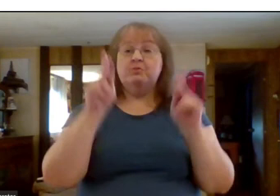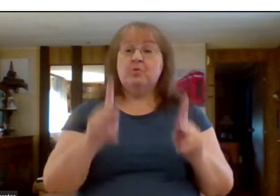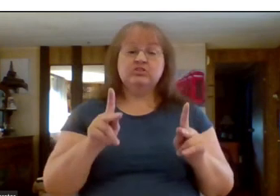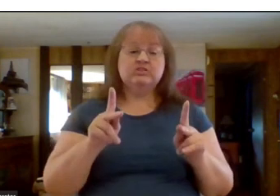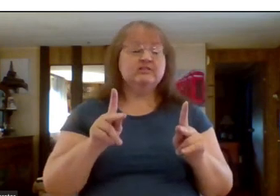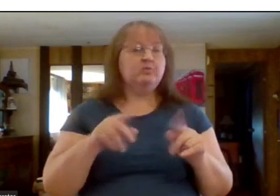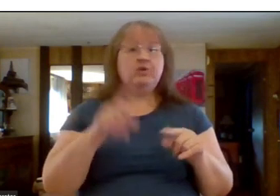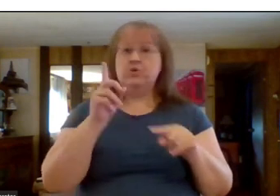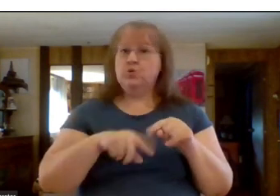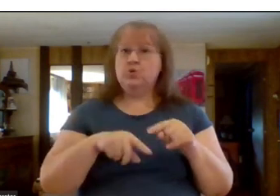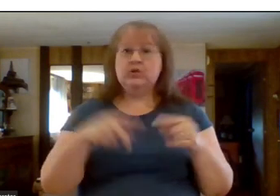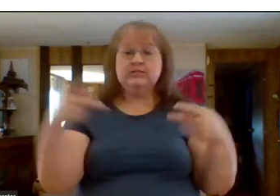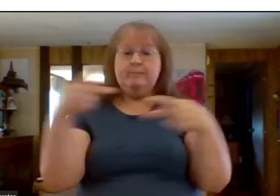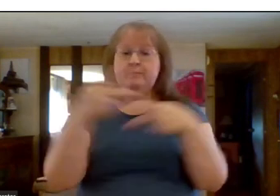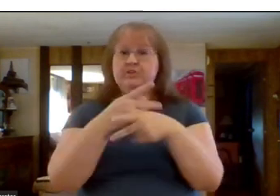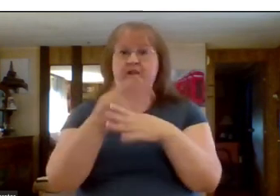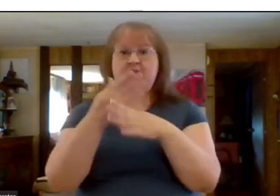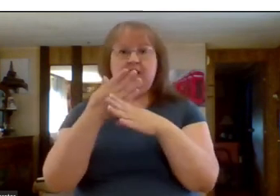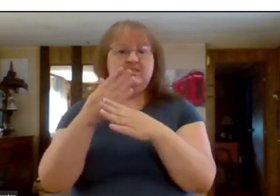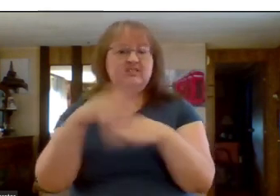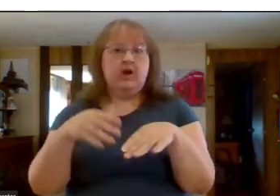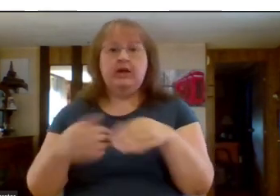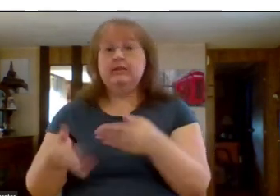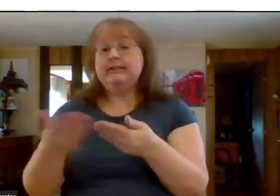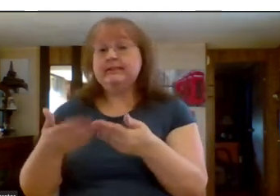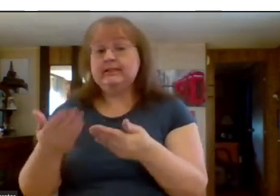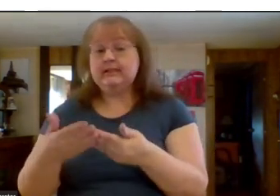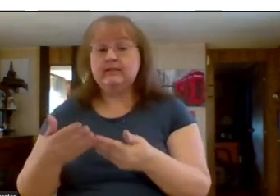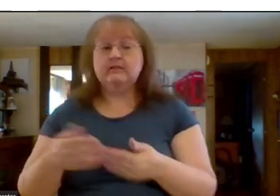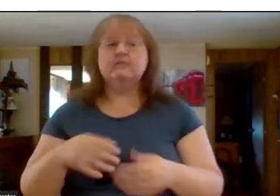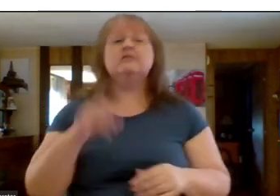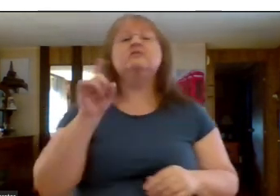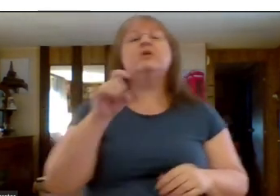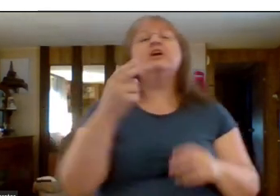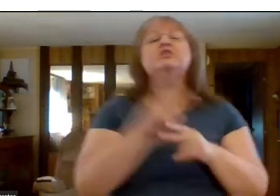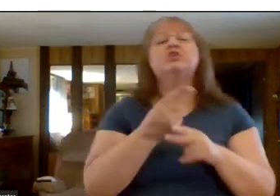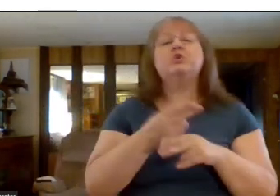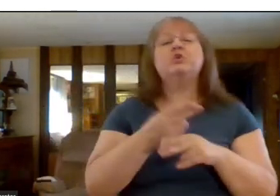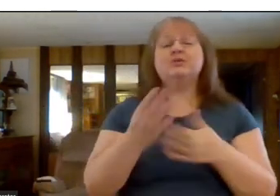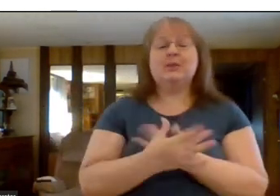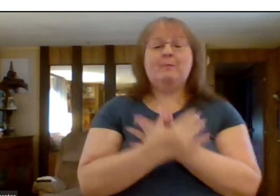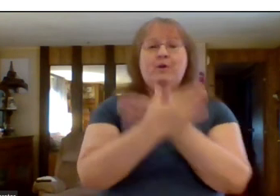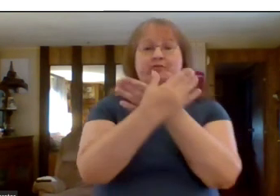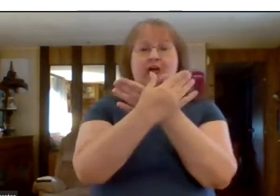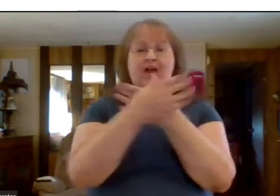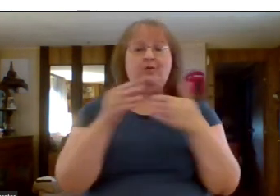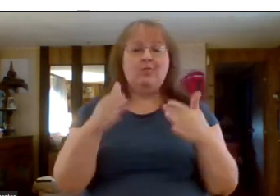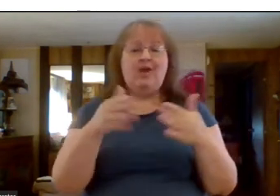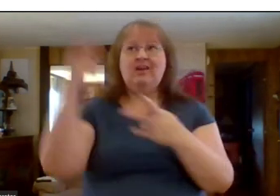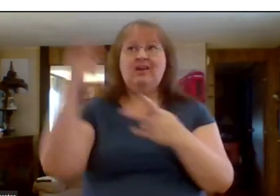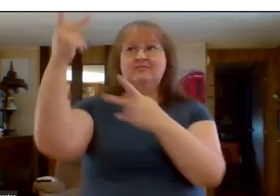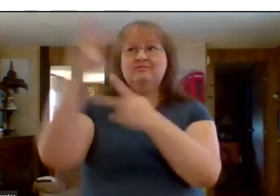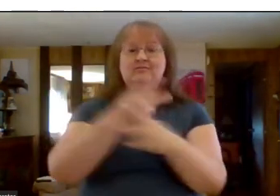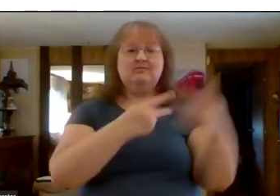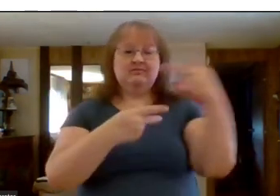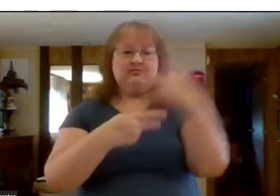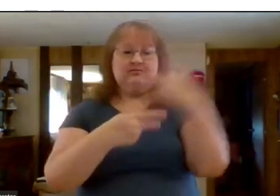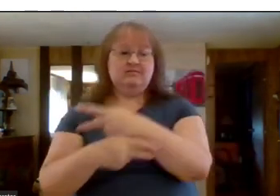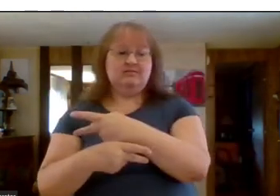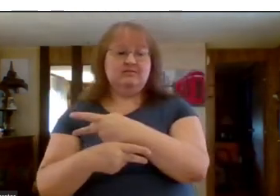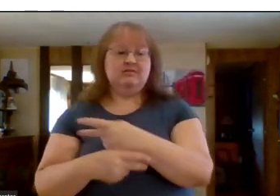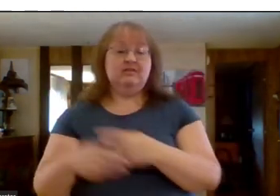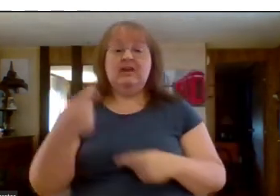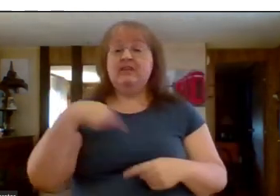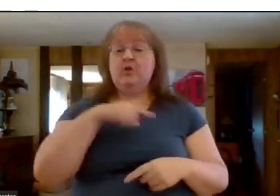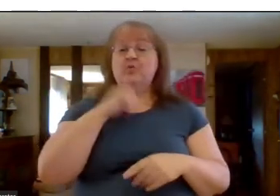across. And then we had some proportions where you couldn't multiply or divide easily, so you had to use a